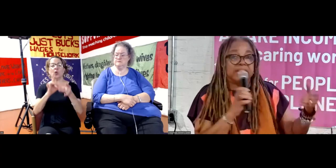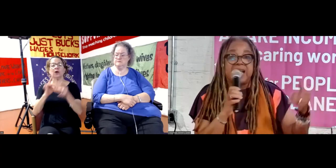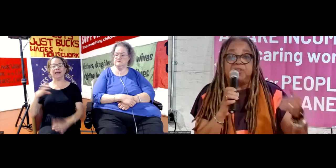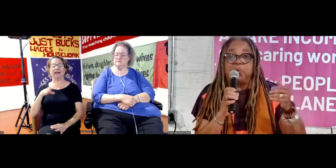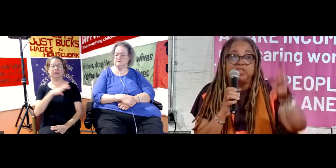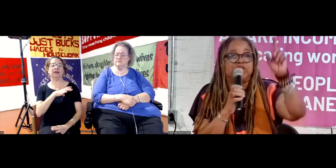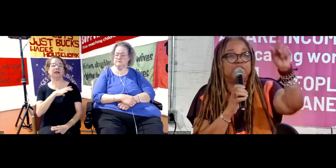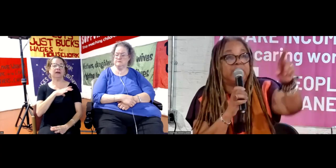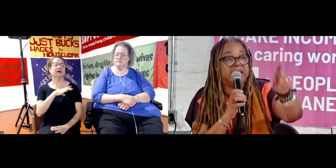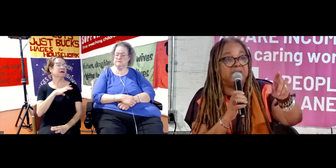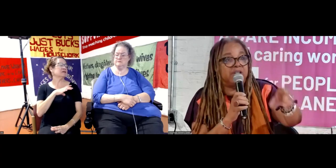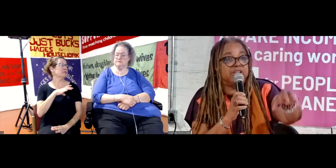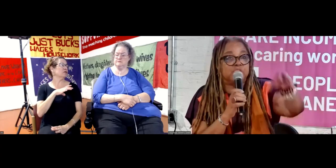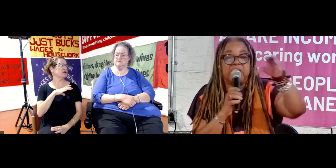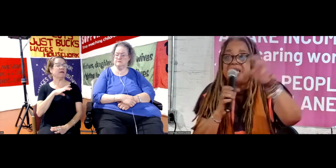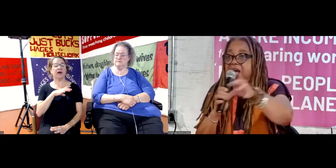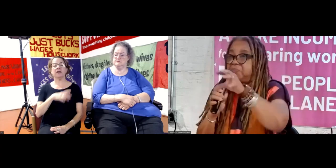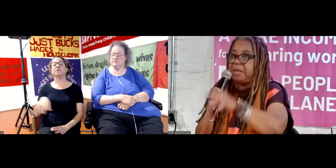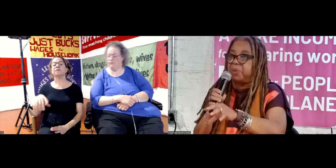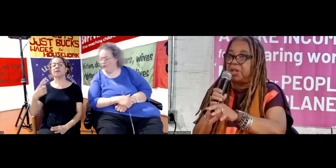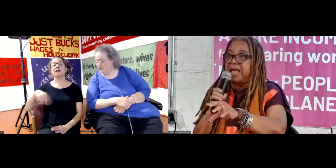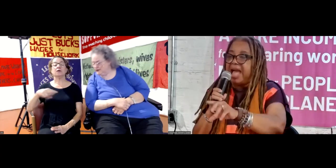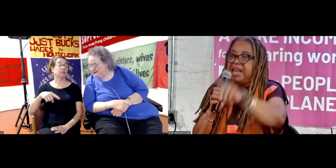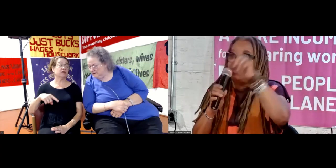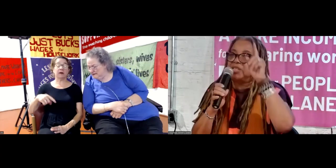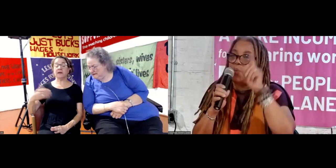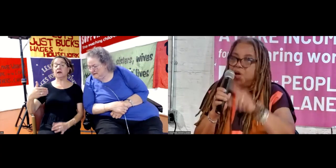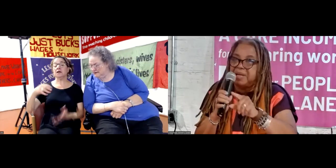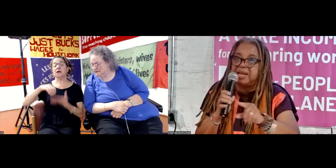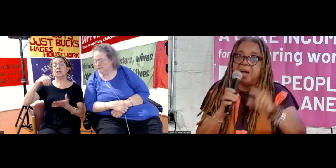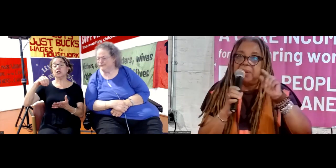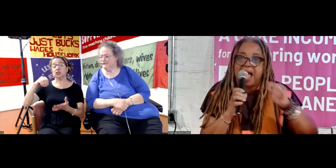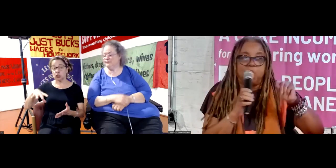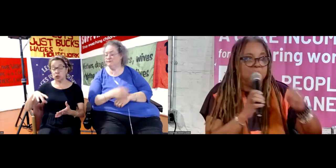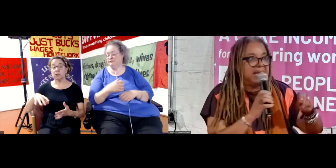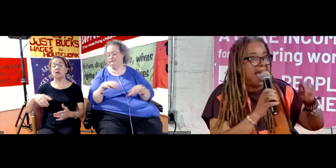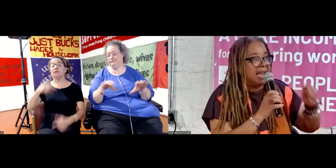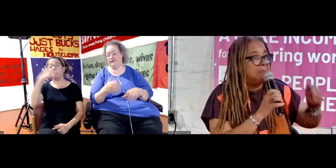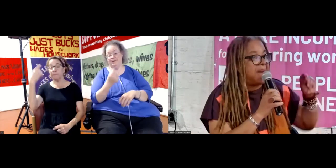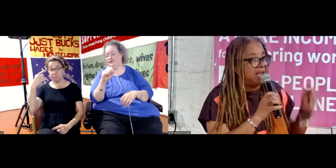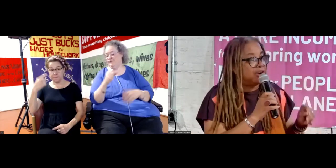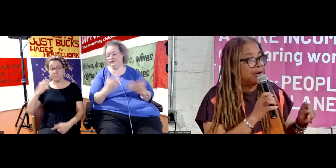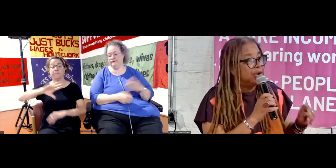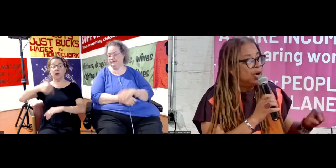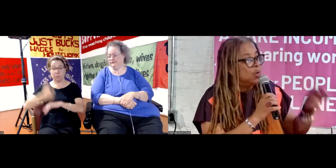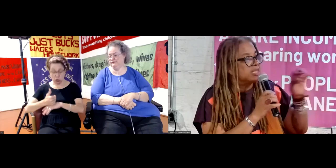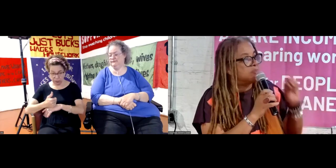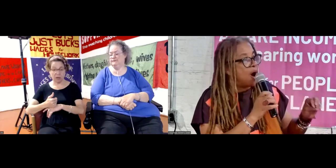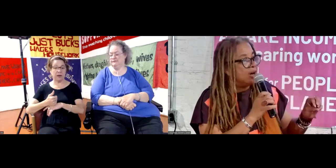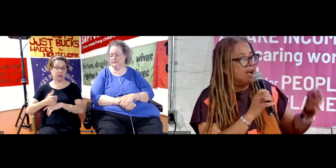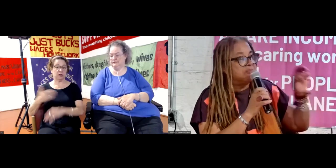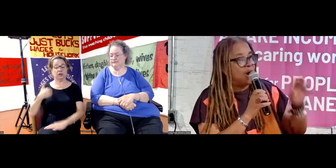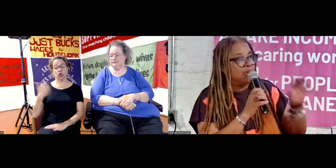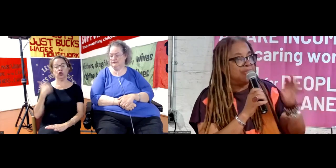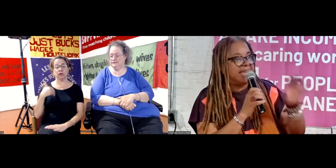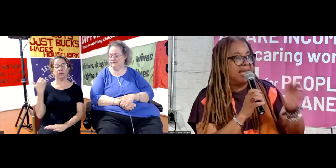again, you could tell the word student in there. These were young people. And it was a woman, a Black woman, Ella Baker, who was